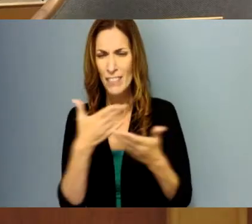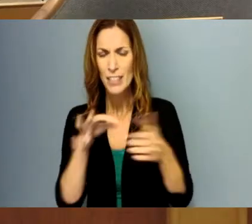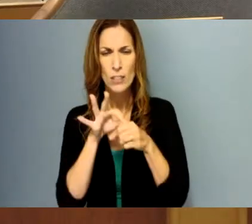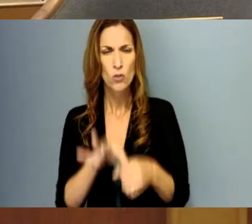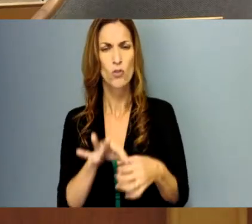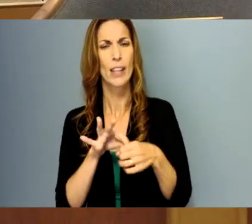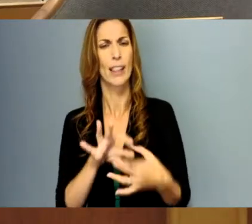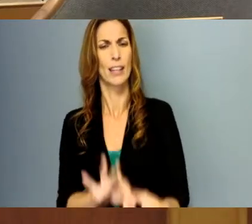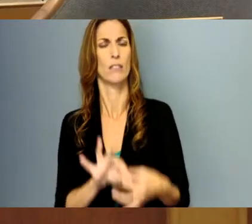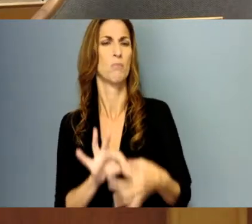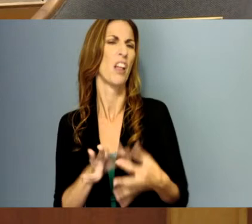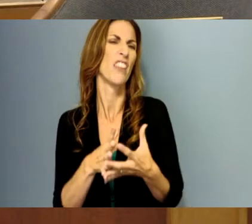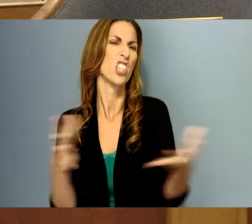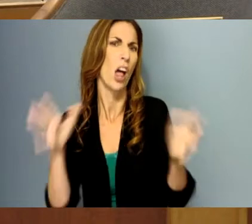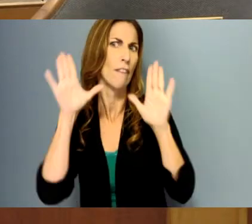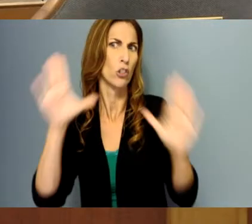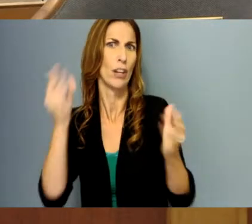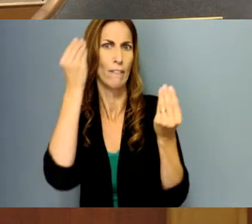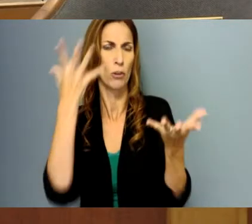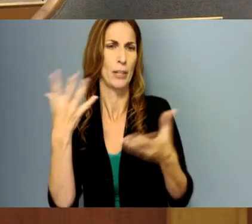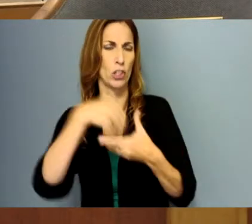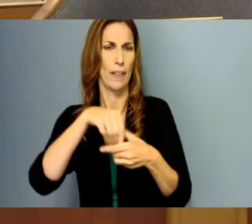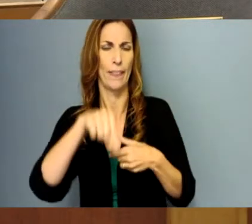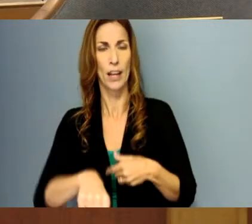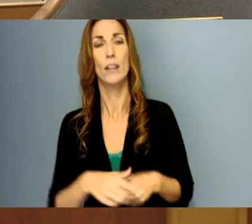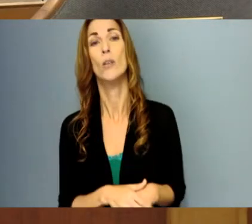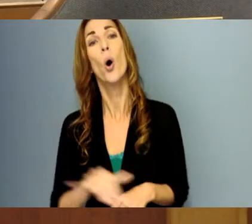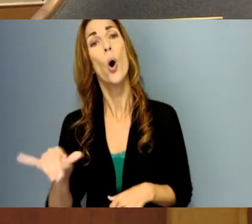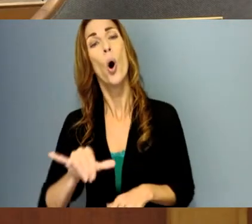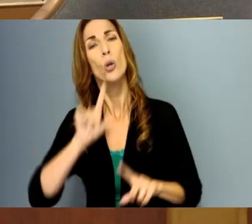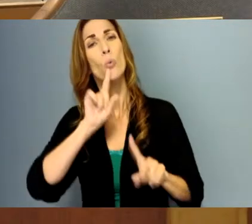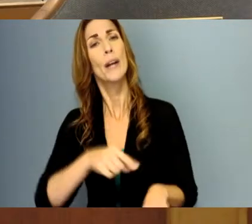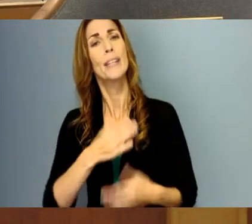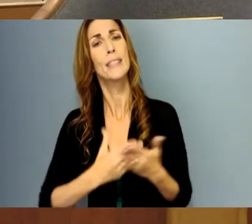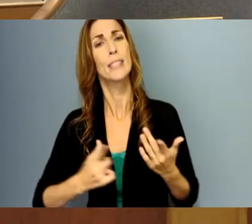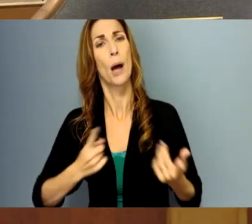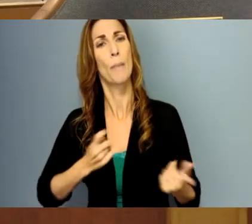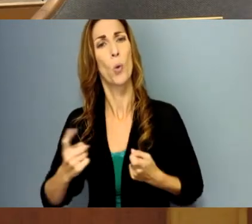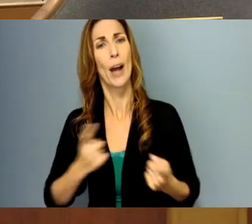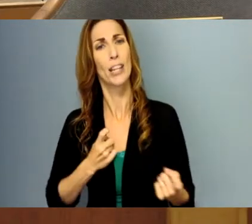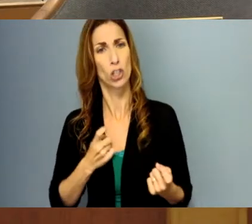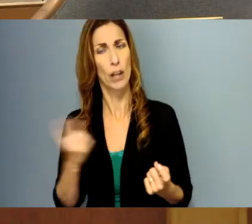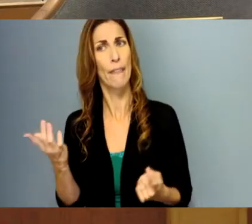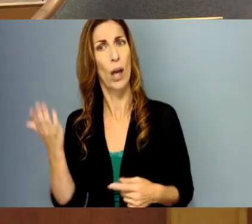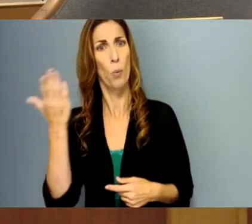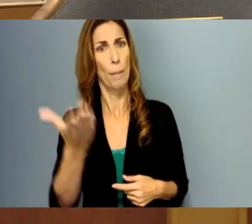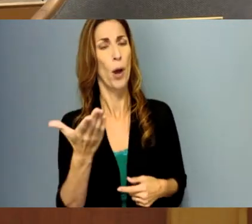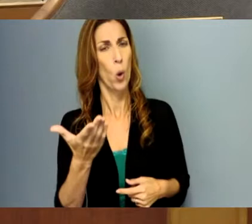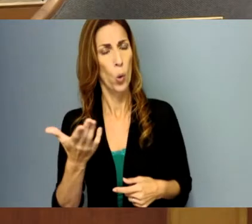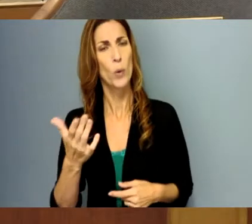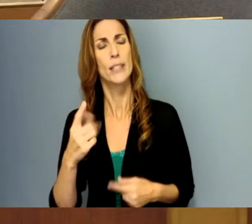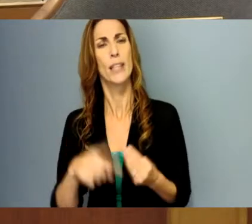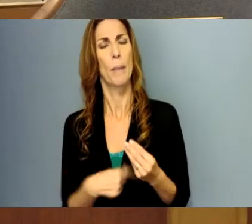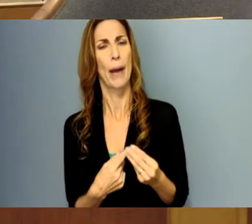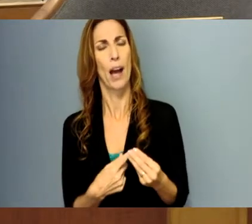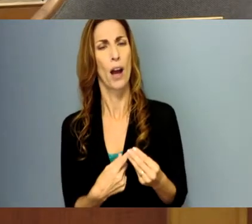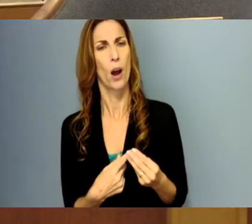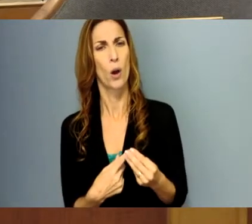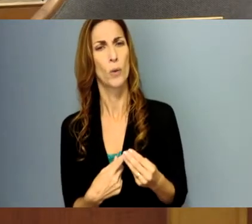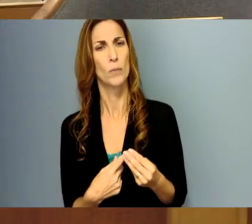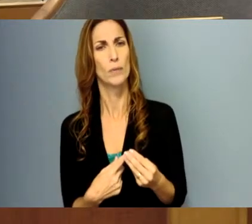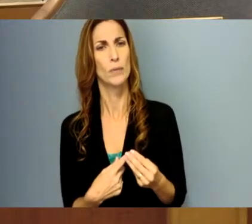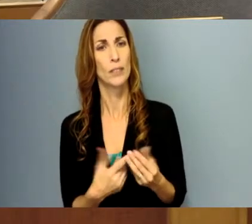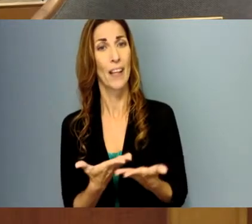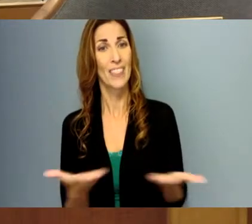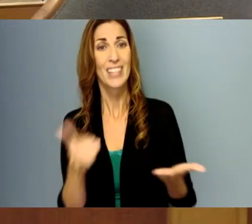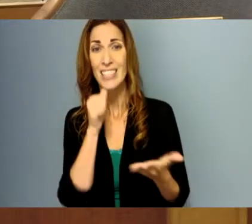there's a lot of great information in here. I also want to answer some questions that were posed about things